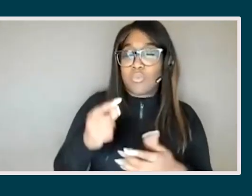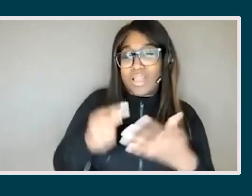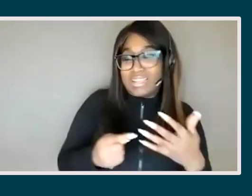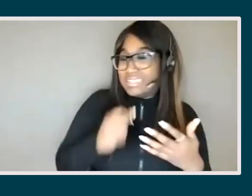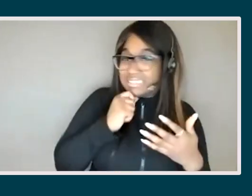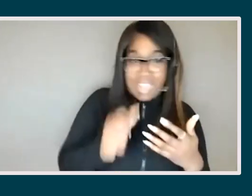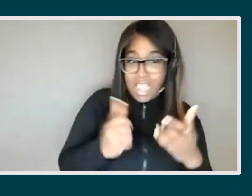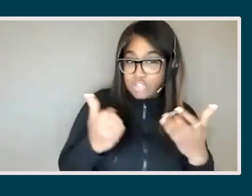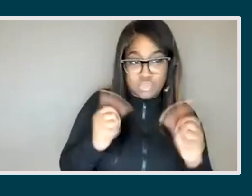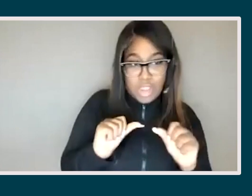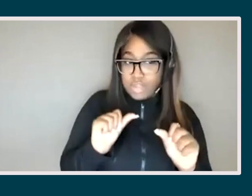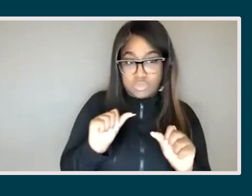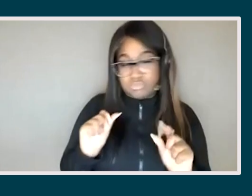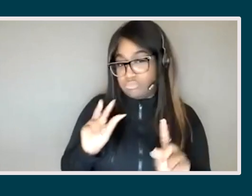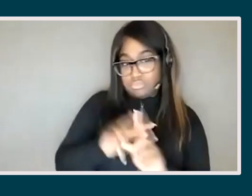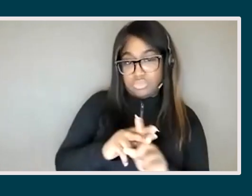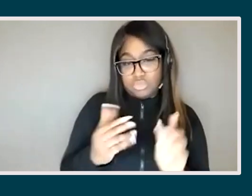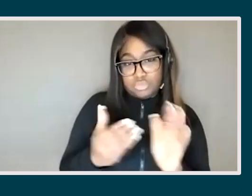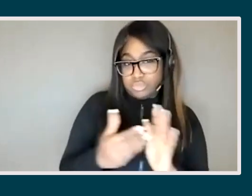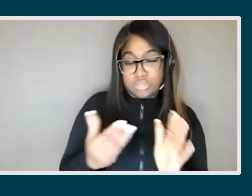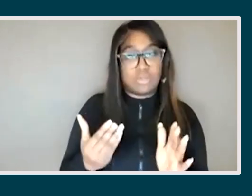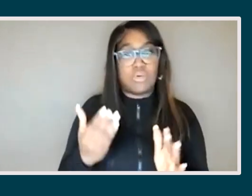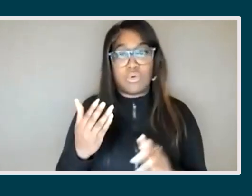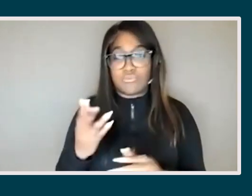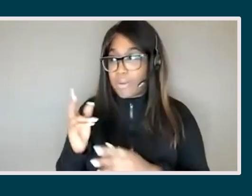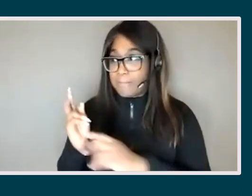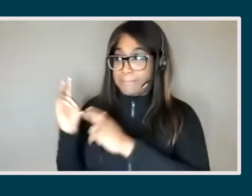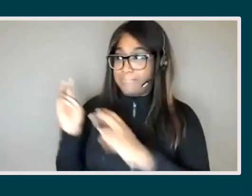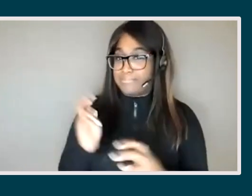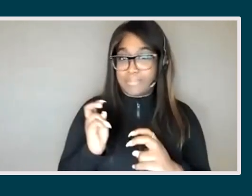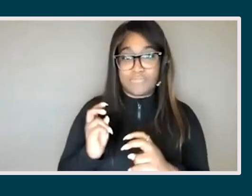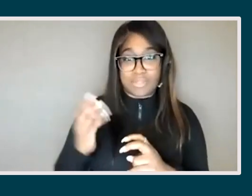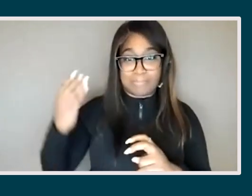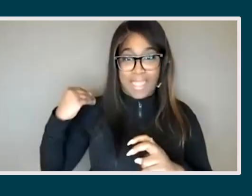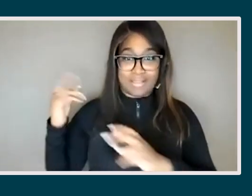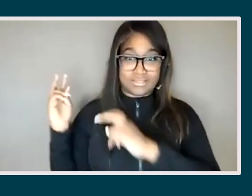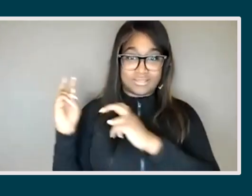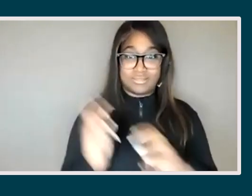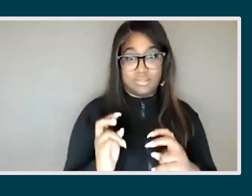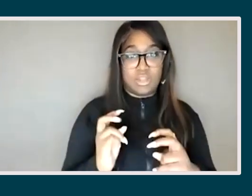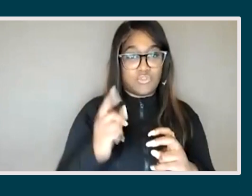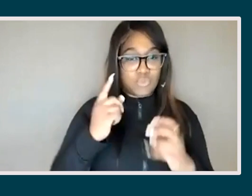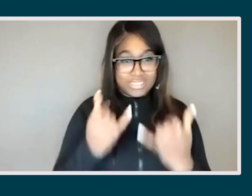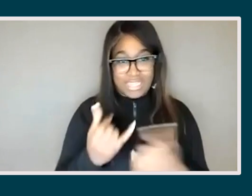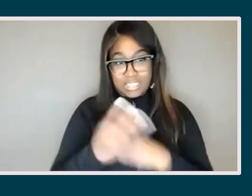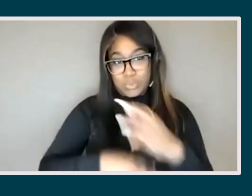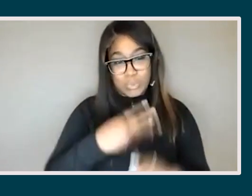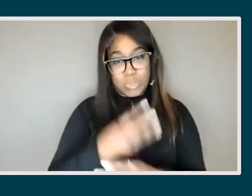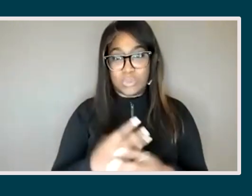try to repurpose or reuse from the past that just frankly wouldn't work in today's world?